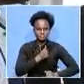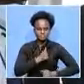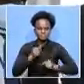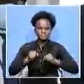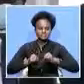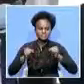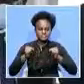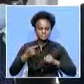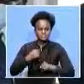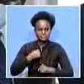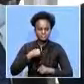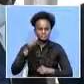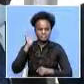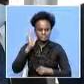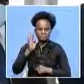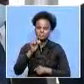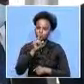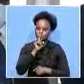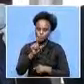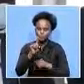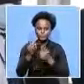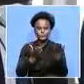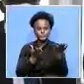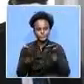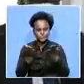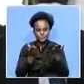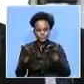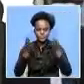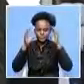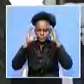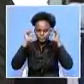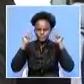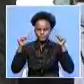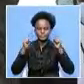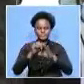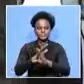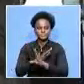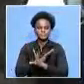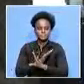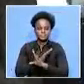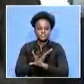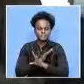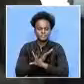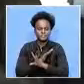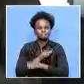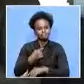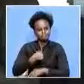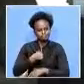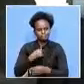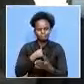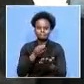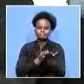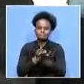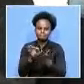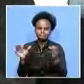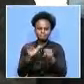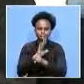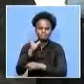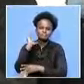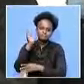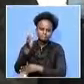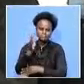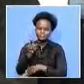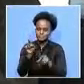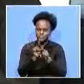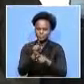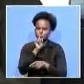that I will well and truly serve the Republic and President of Zambia, that I will be faithful and bear